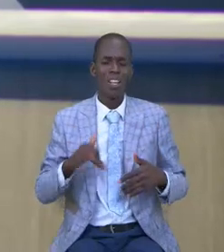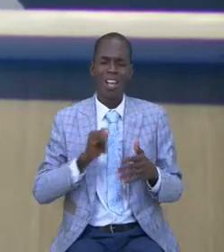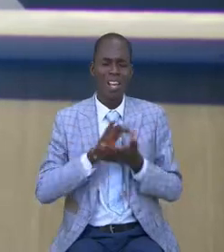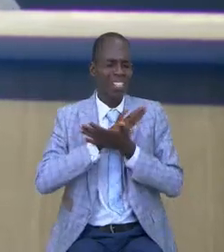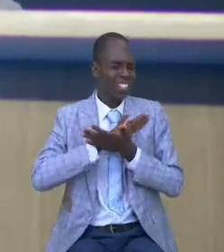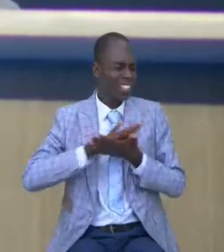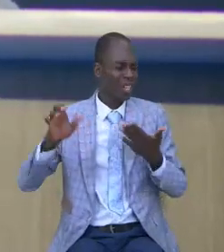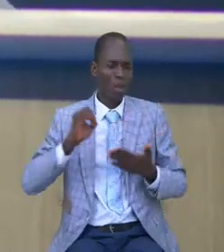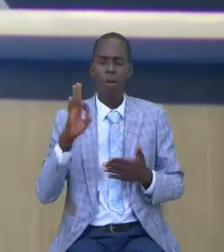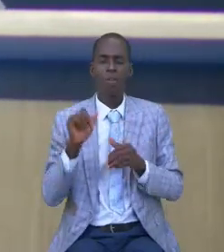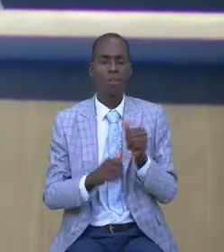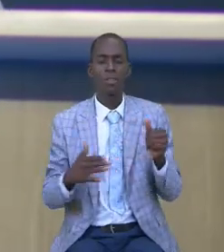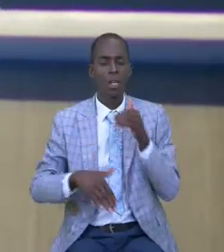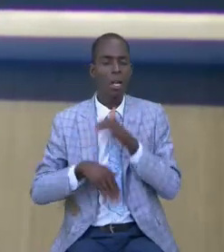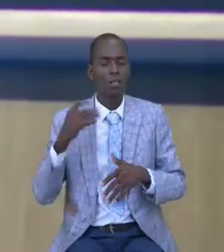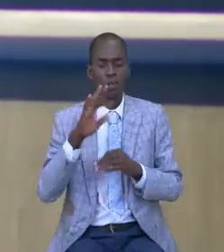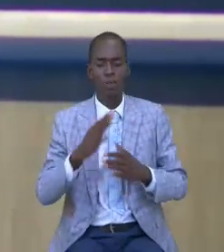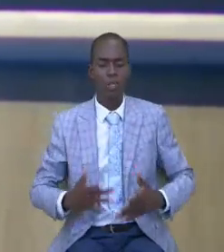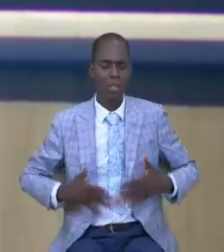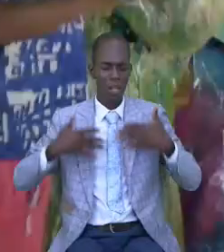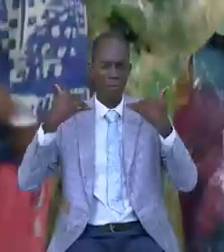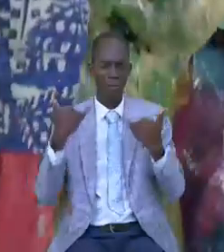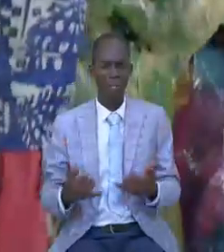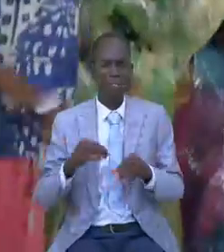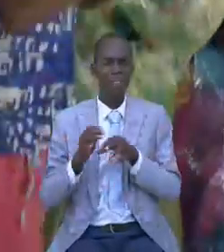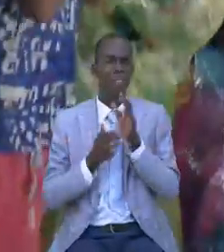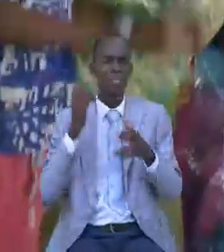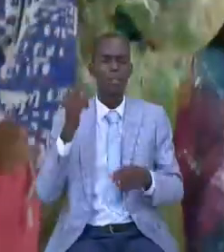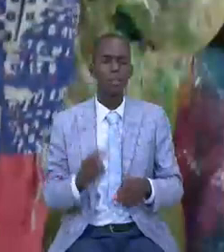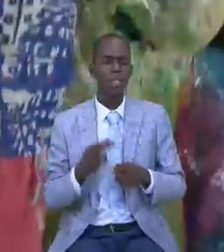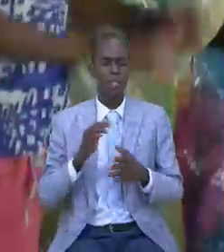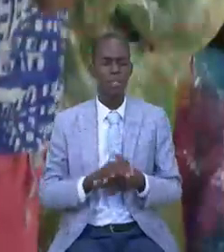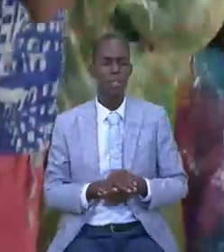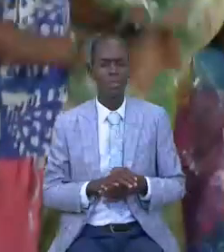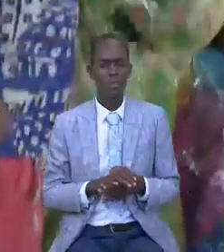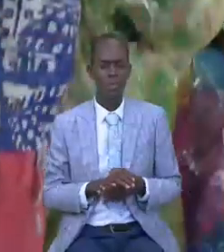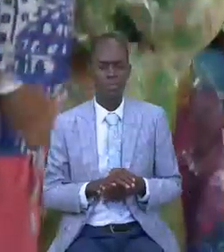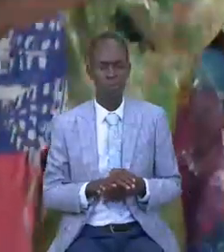everything out of your life now in Jesus' name.